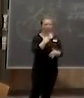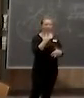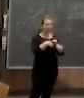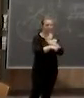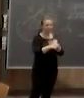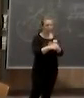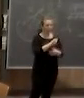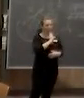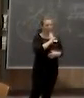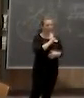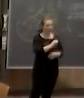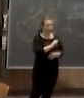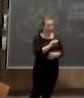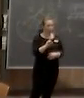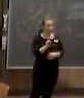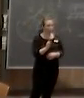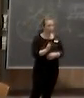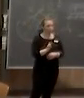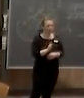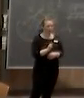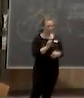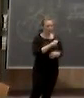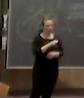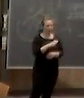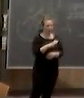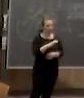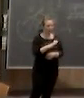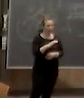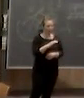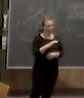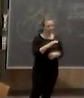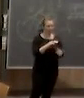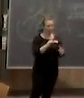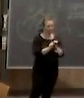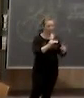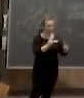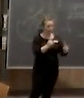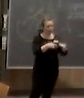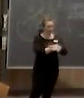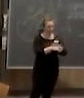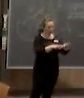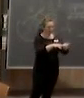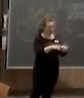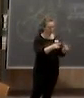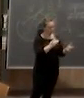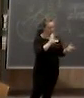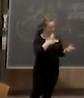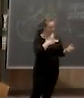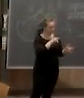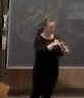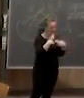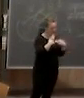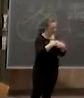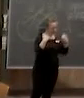Canadiangoose.dk and buy a jacket for 100 euros and the translation is poor, then it's probably